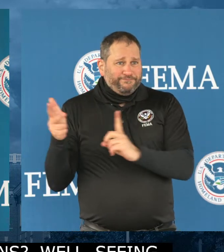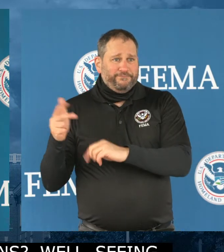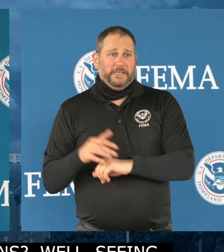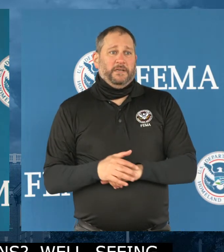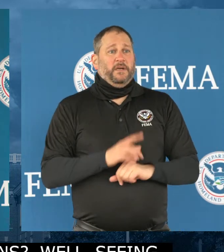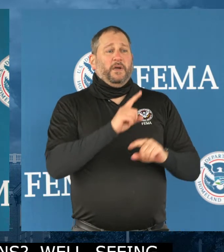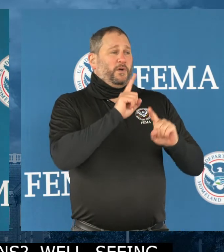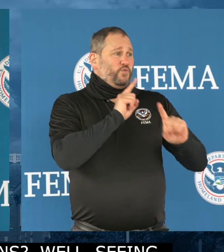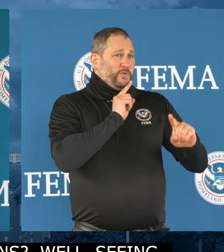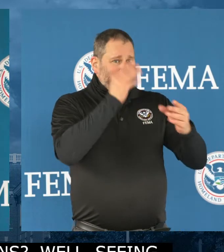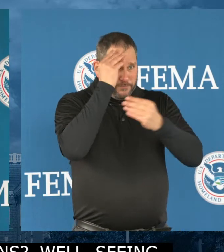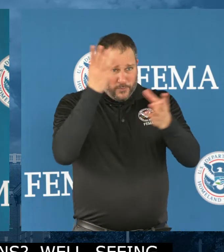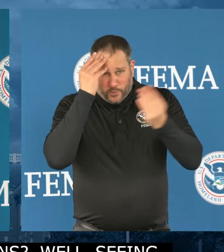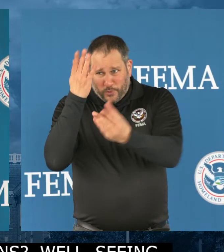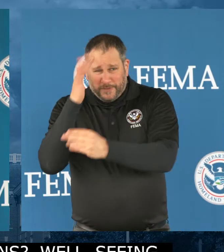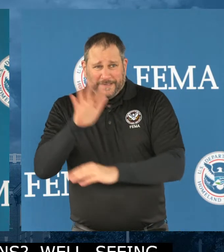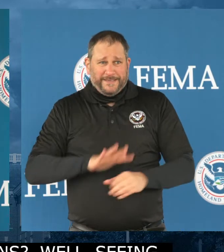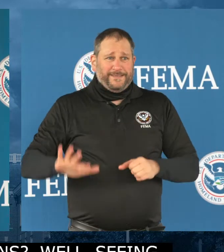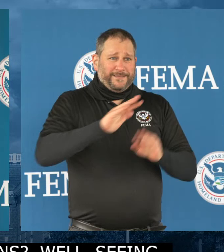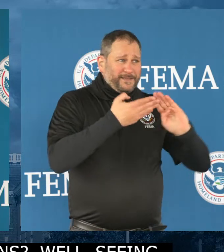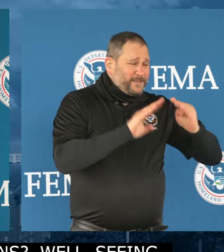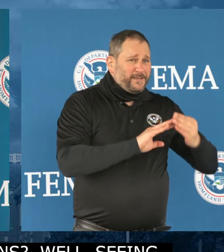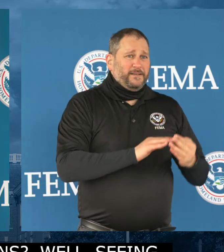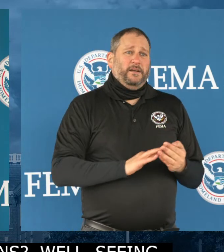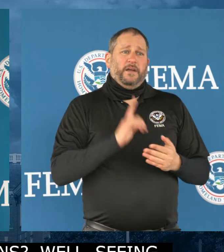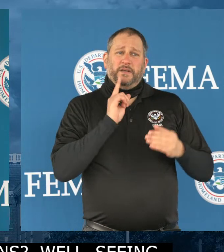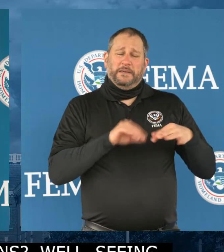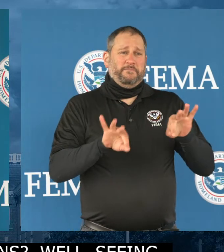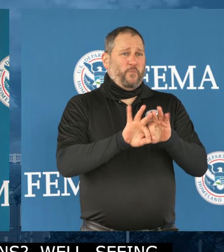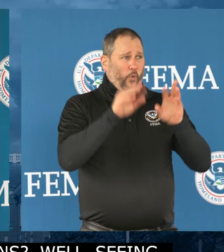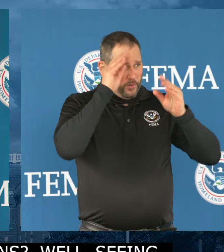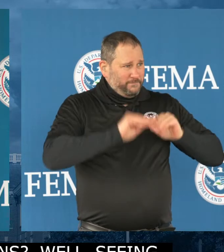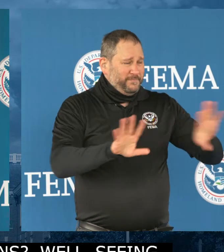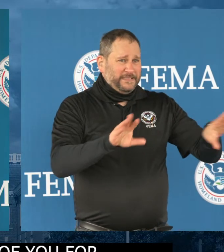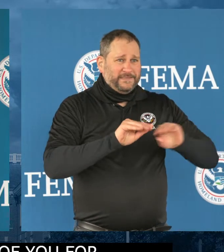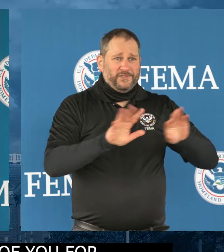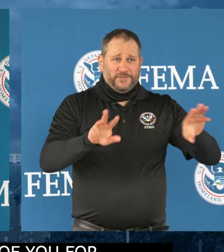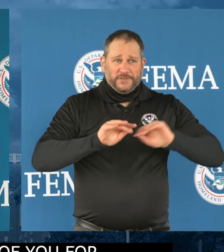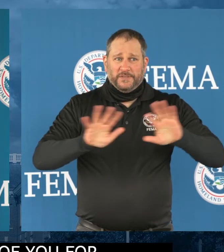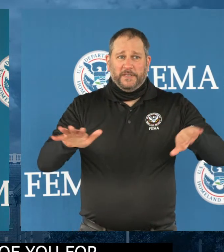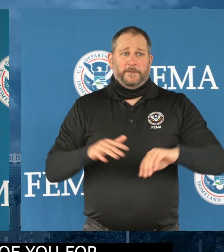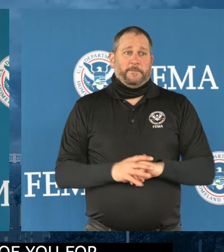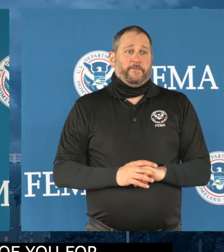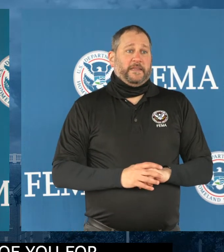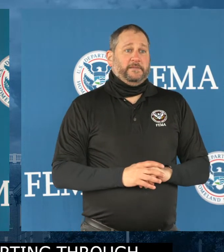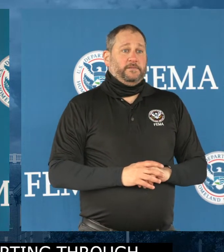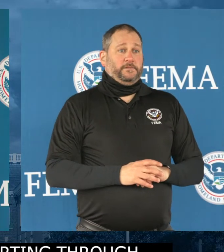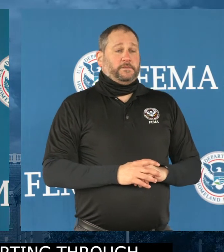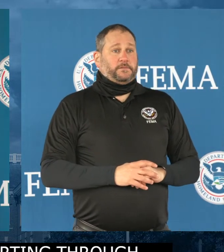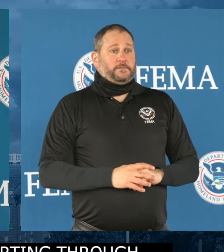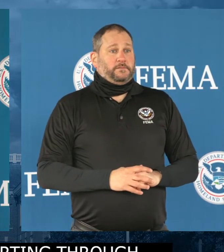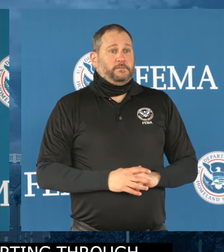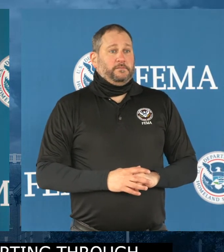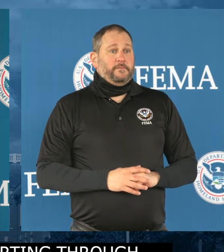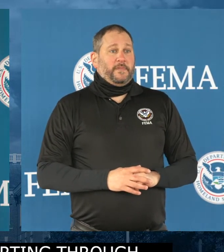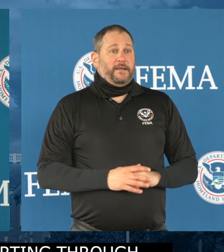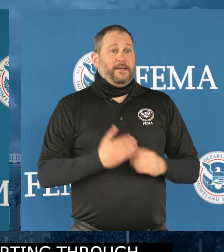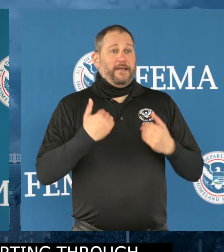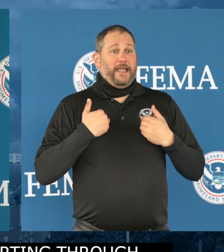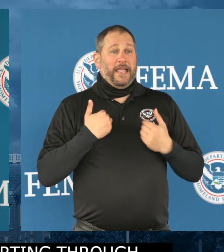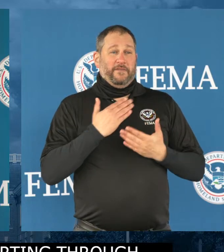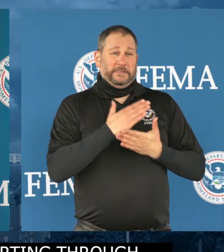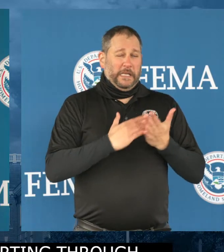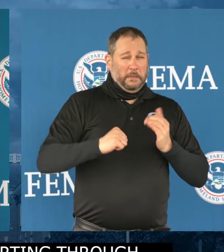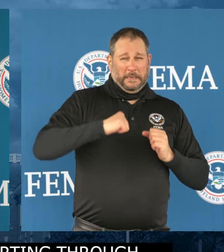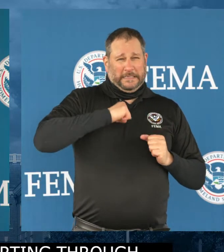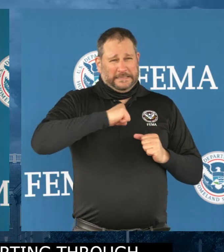Obviously, an important message for all of us at this point is those who have some hesitancy about